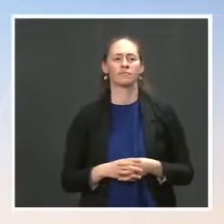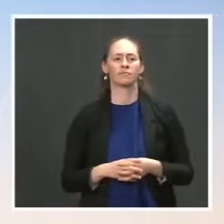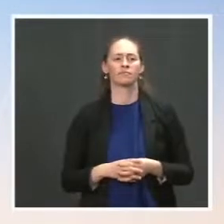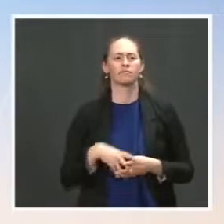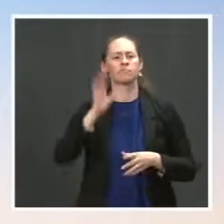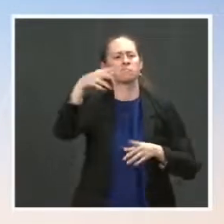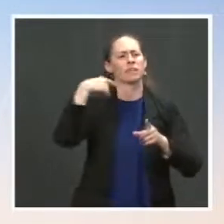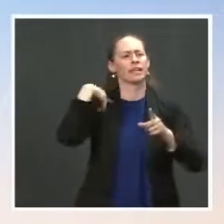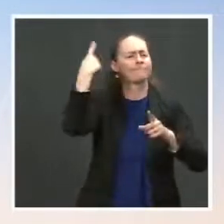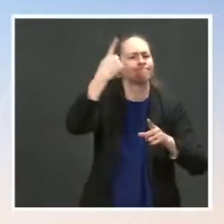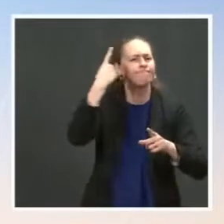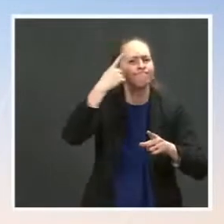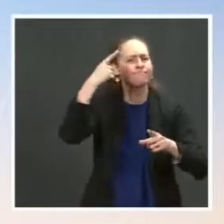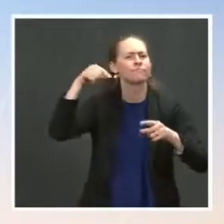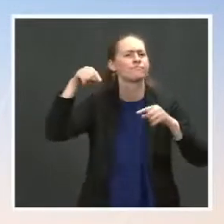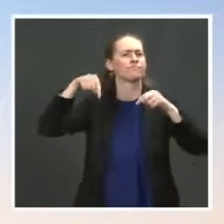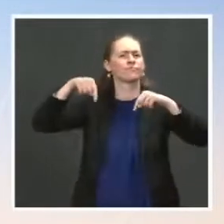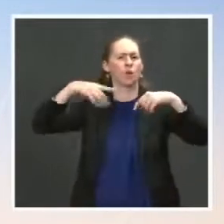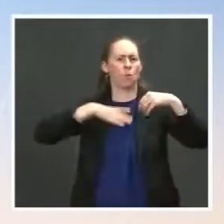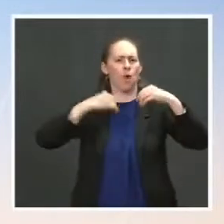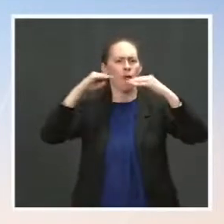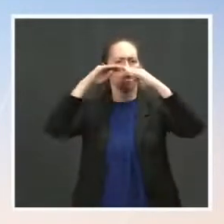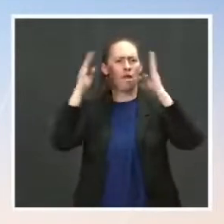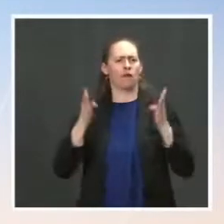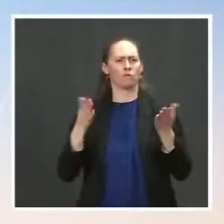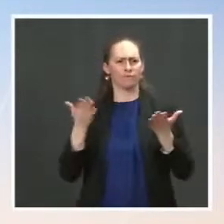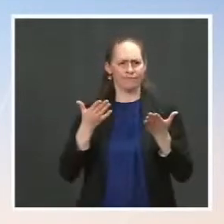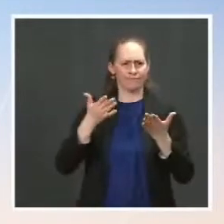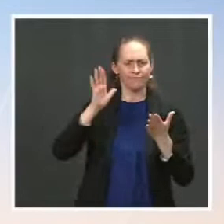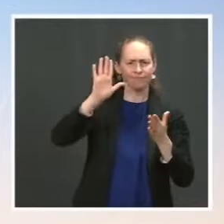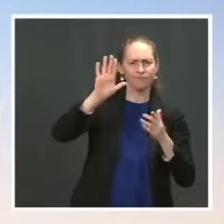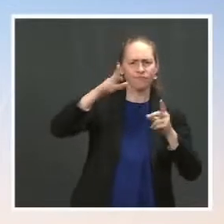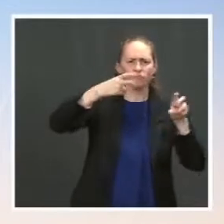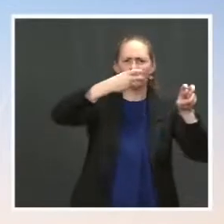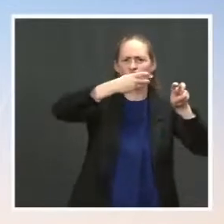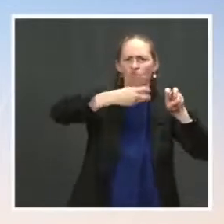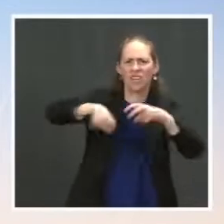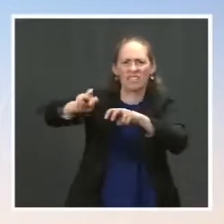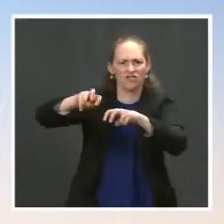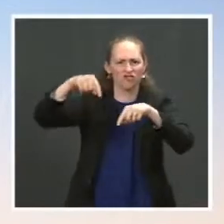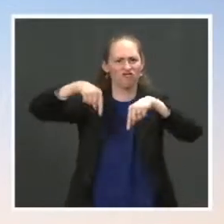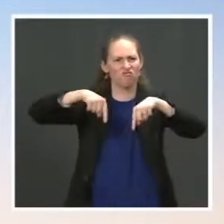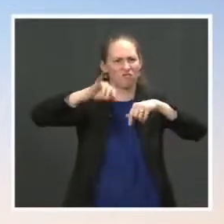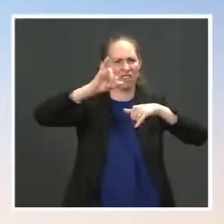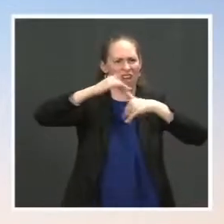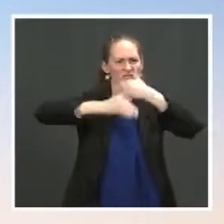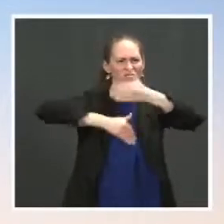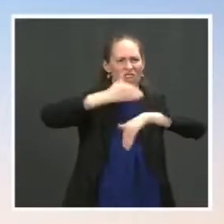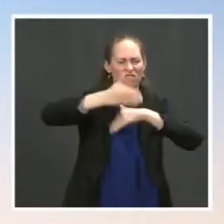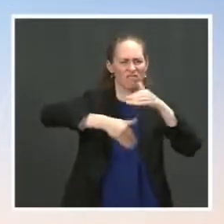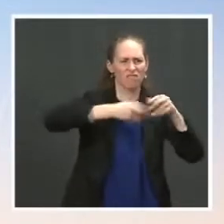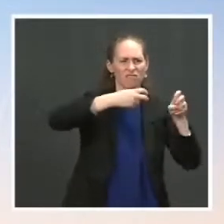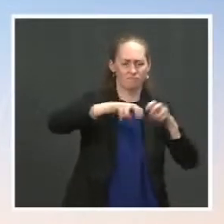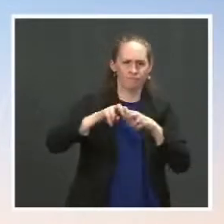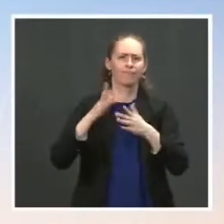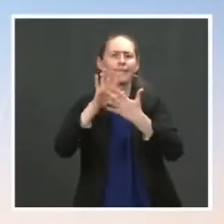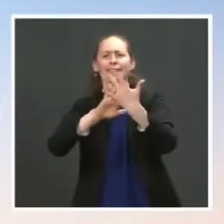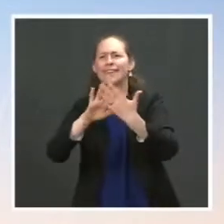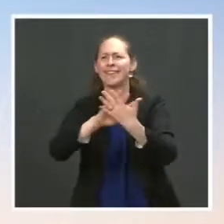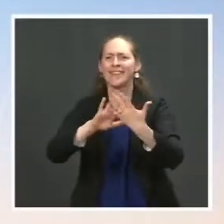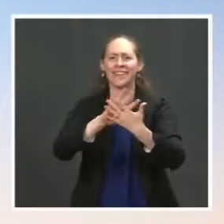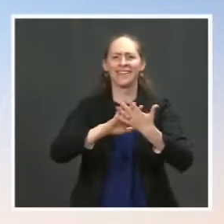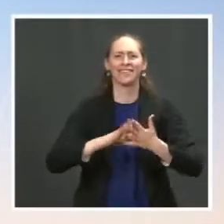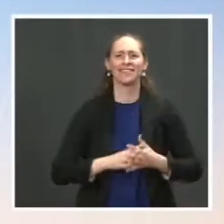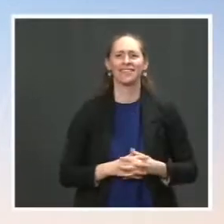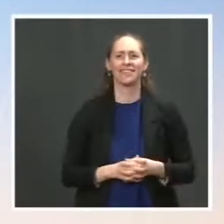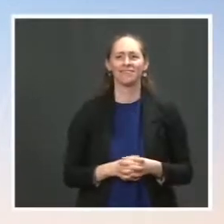president, the transition, or whatever that timing might have been, involved in vetting its contents? We were not. It was a